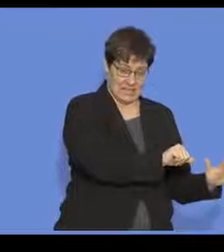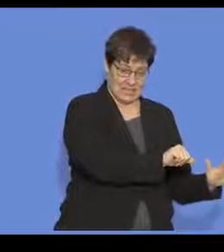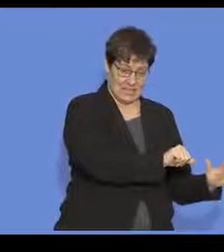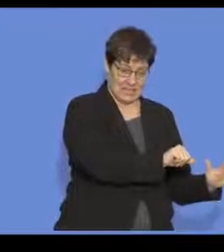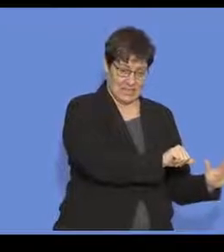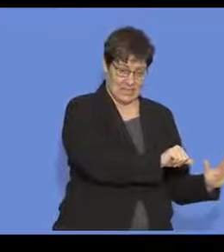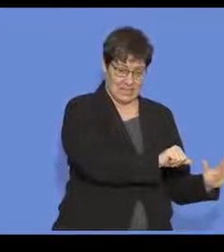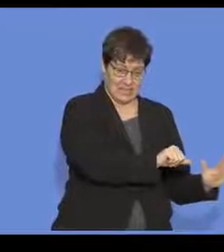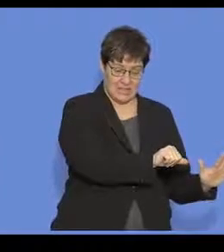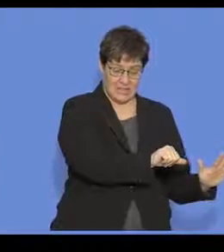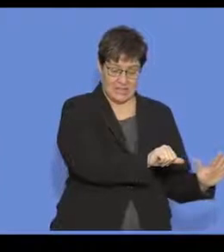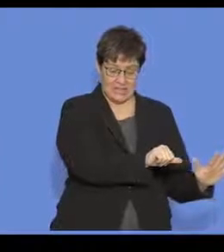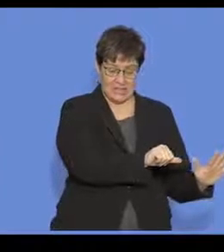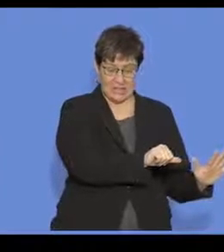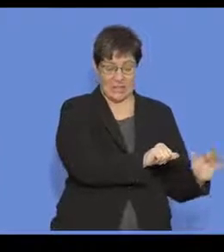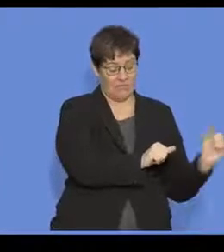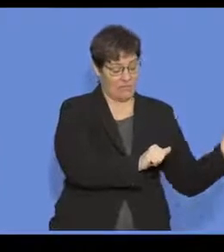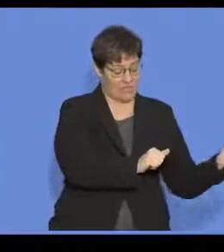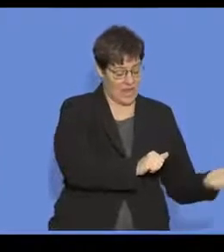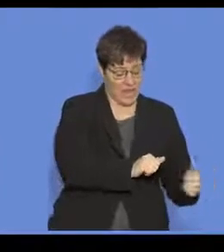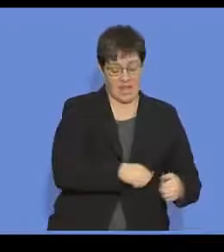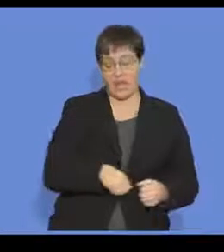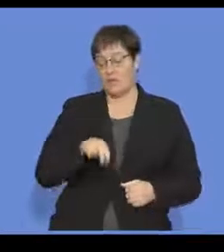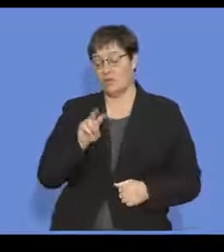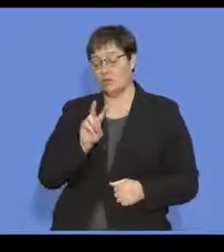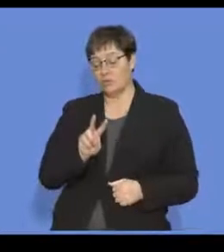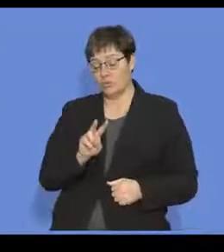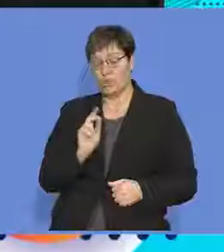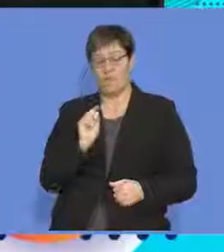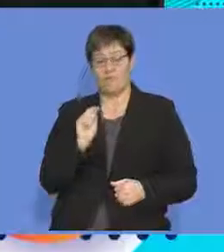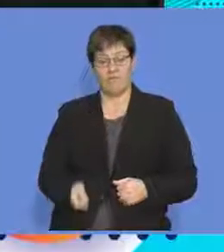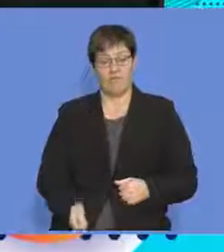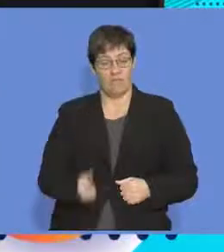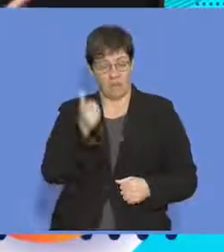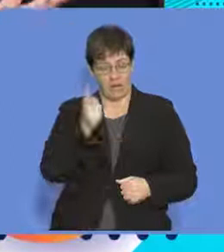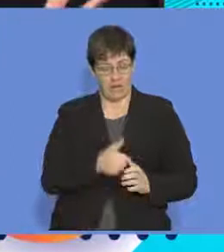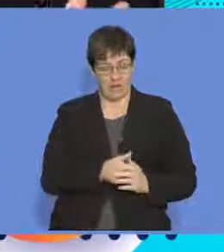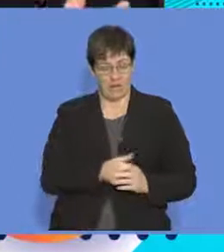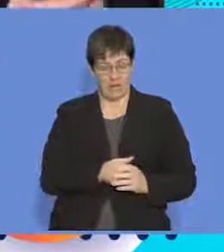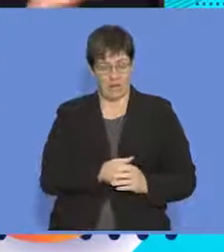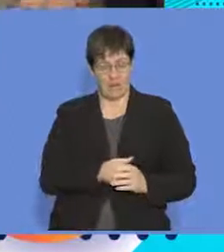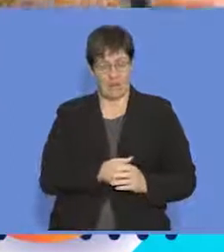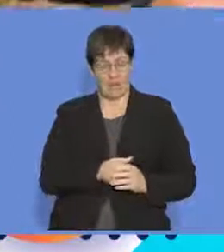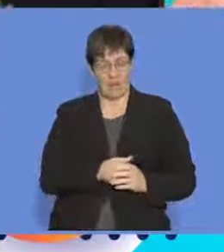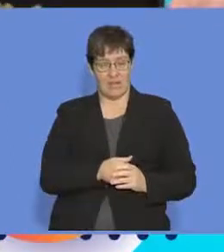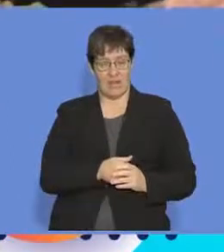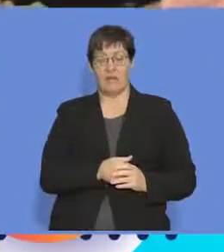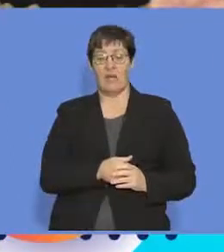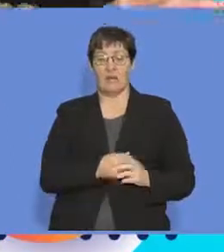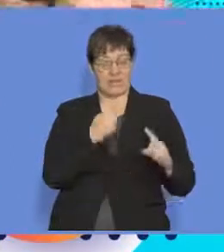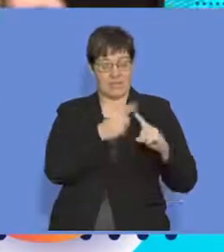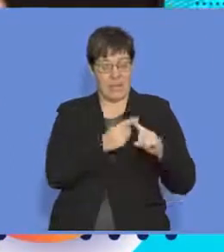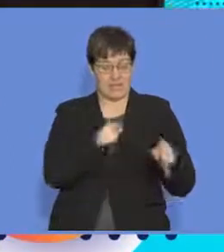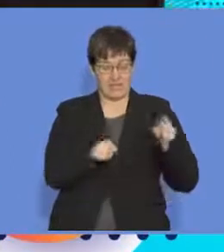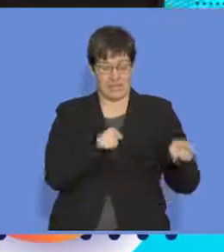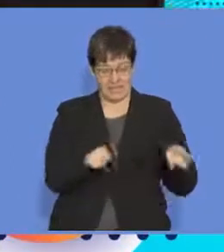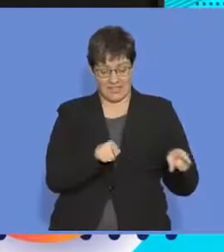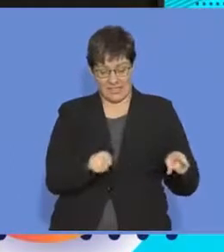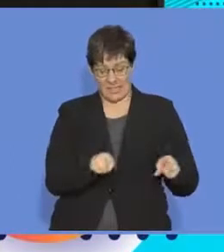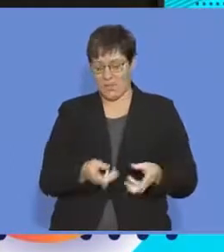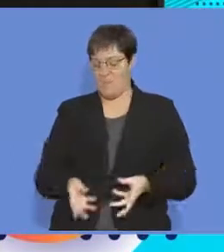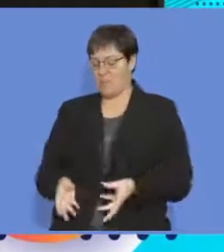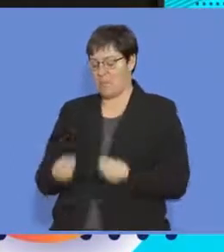6 possible outcomes for a die. We have 2 possible outcomes for a coin. Then we